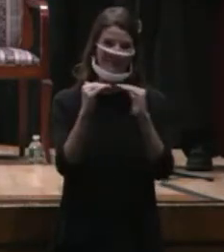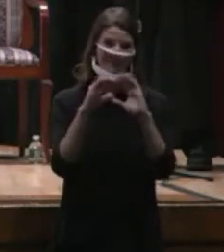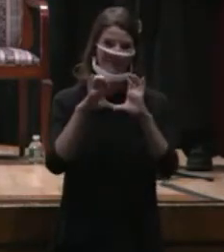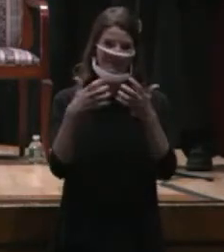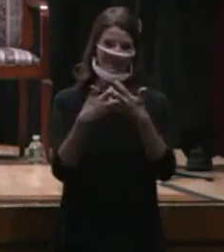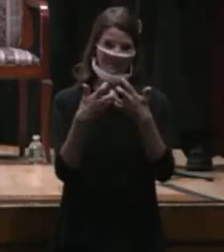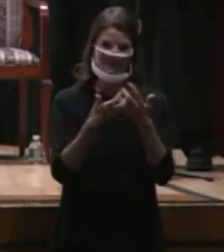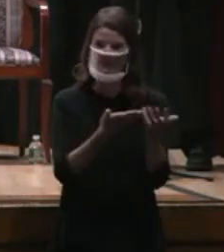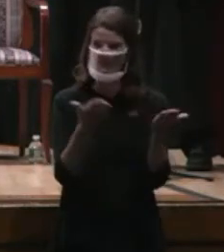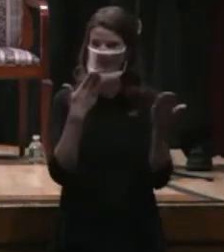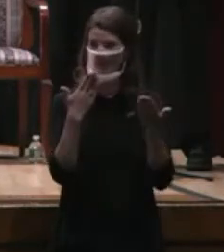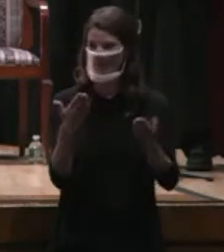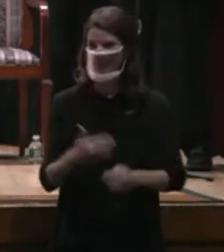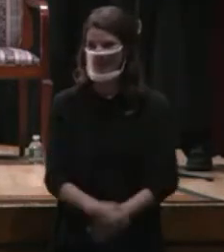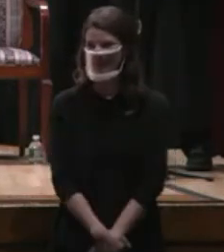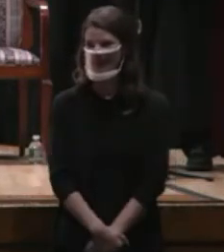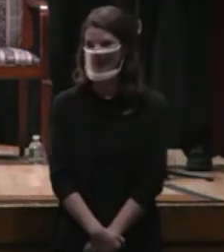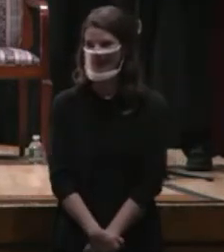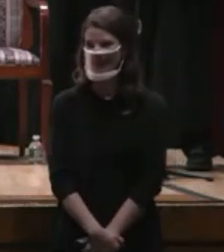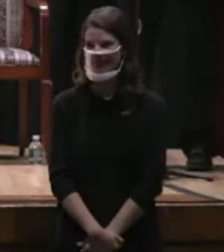classmates.